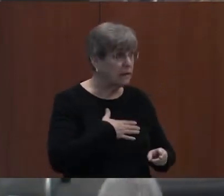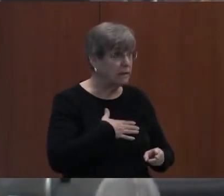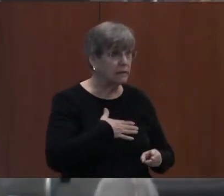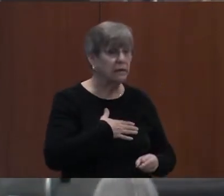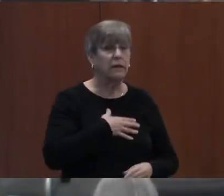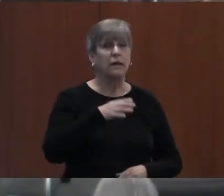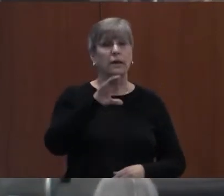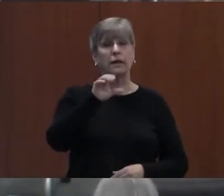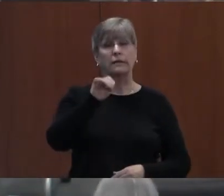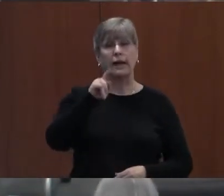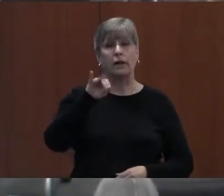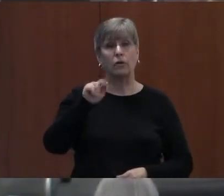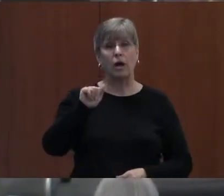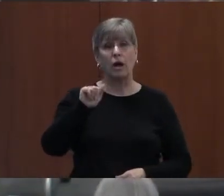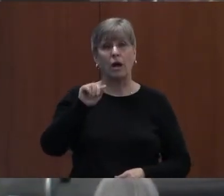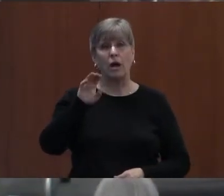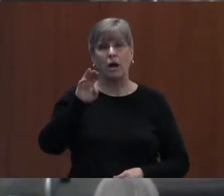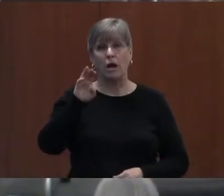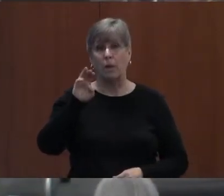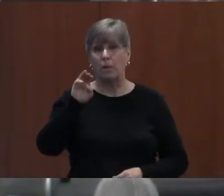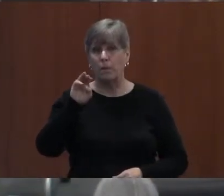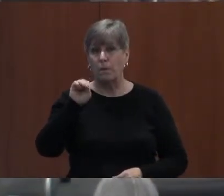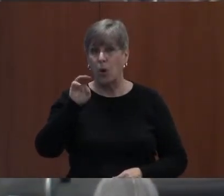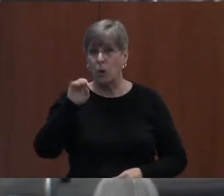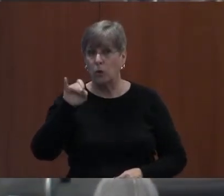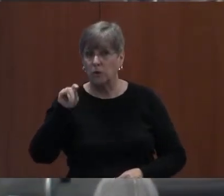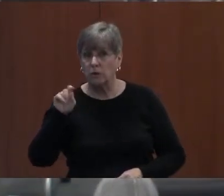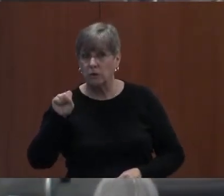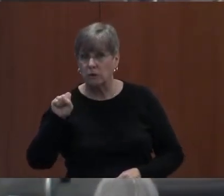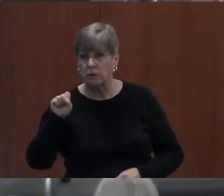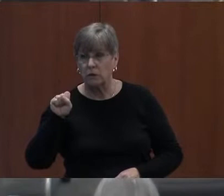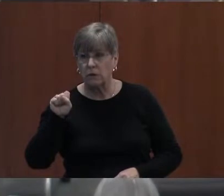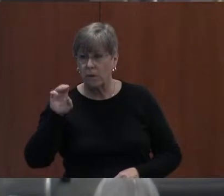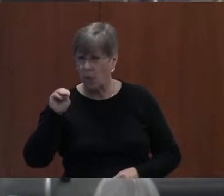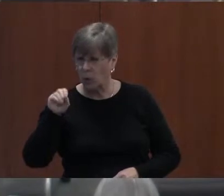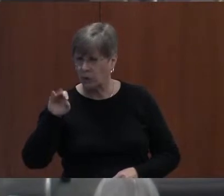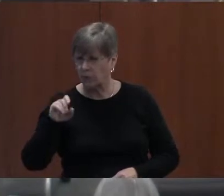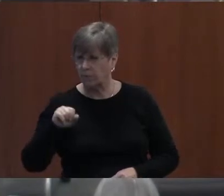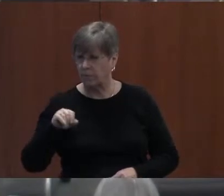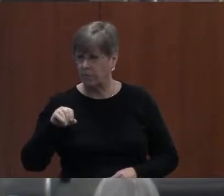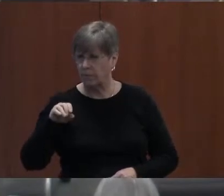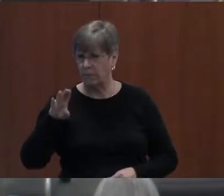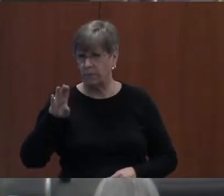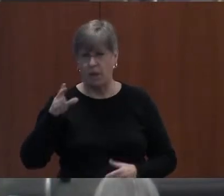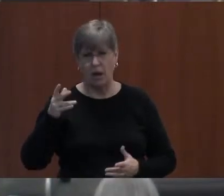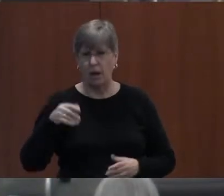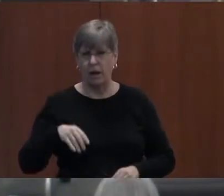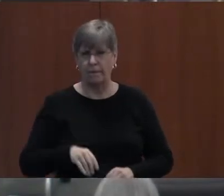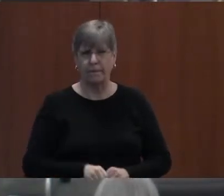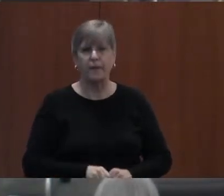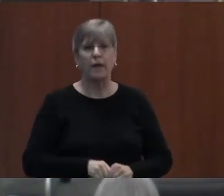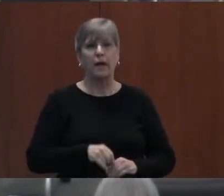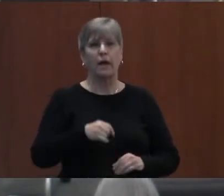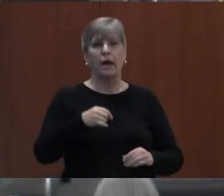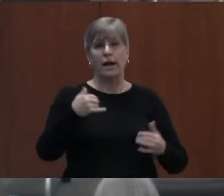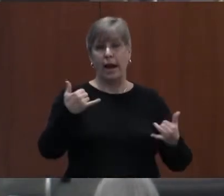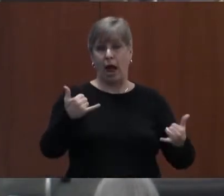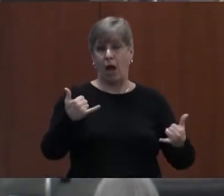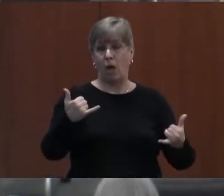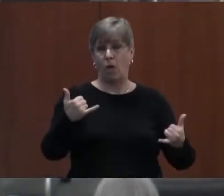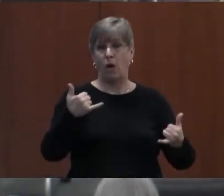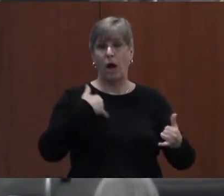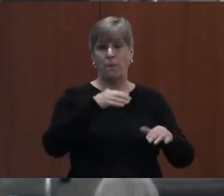Cassandra Pence. Ms. Pence? So I am an